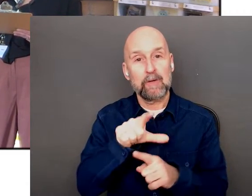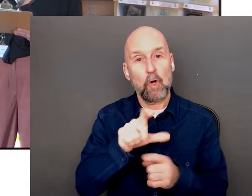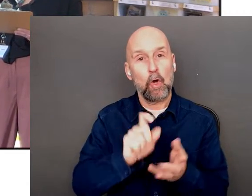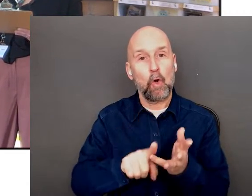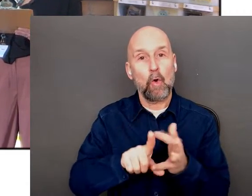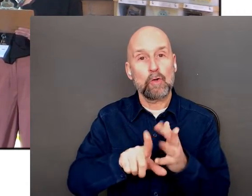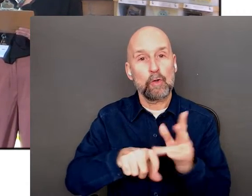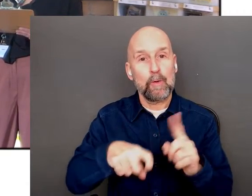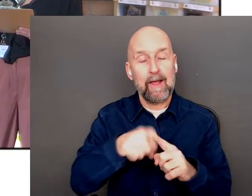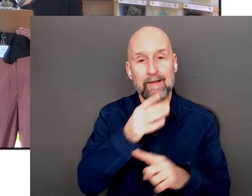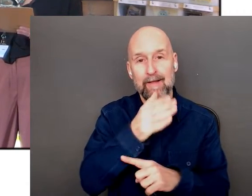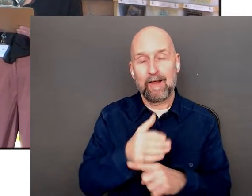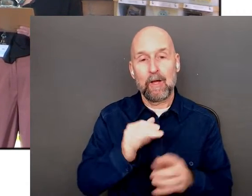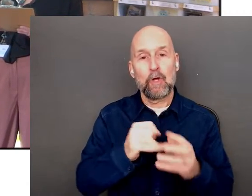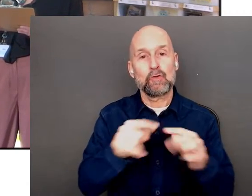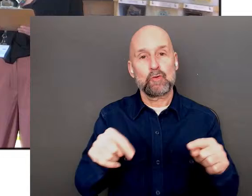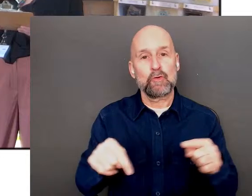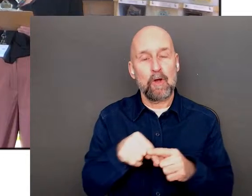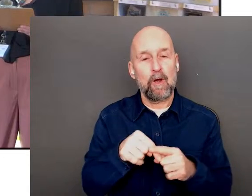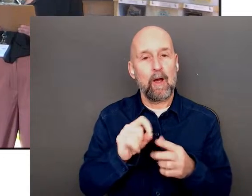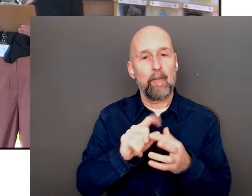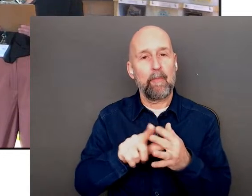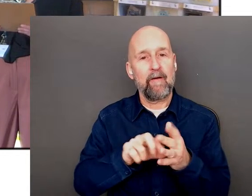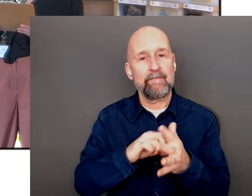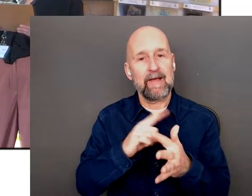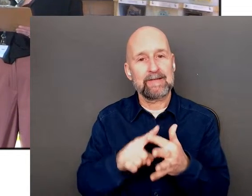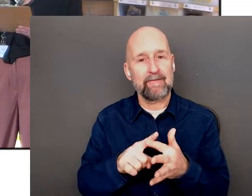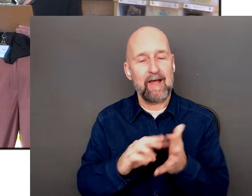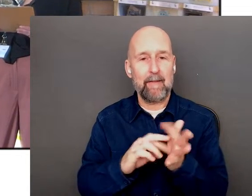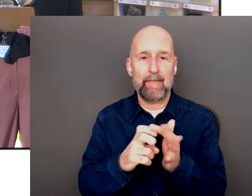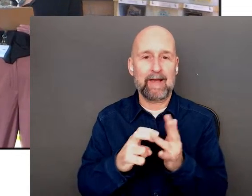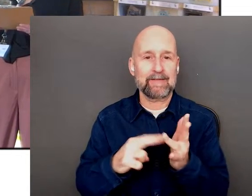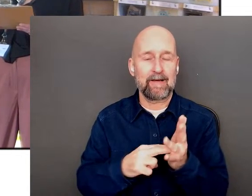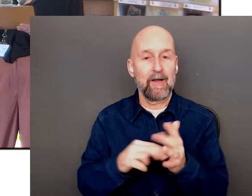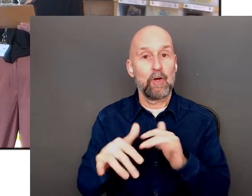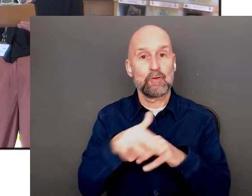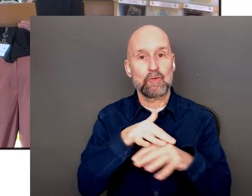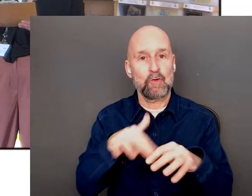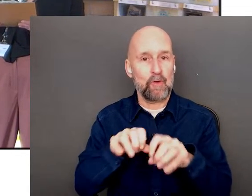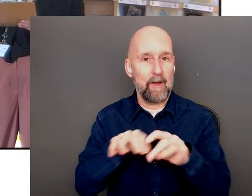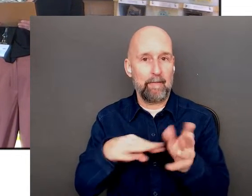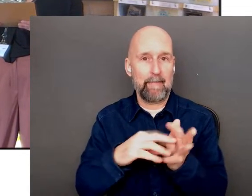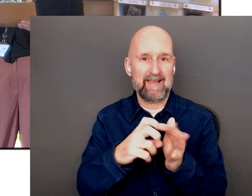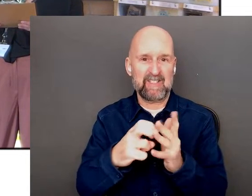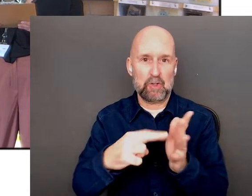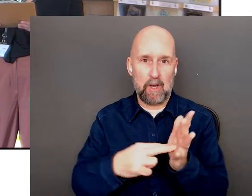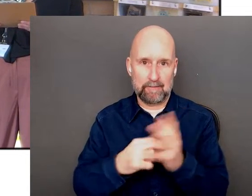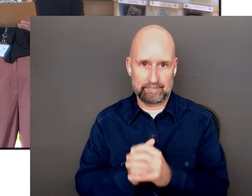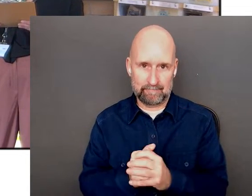watershed.co.uk/studio, at Pervasive Media Studio, at mastodon.social on Mastodon, at